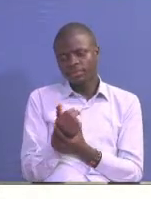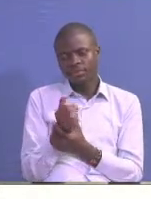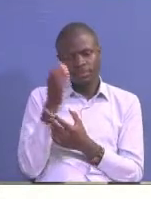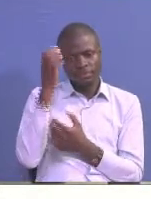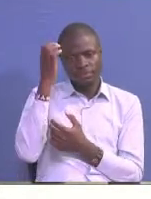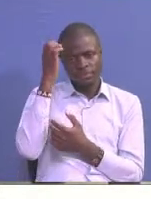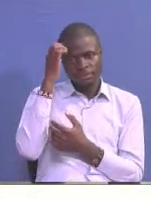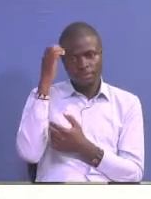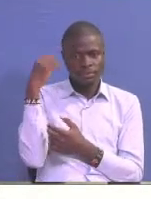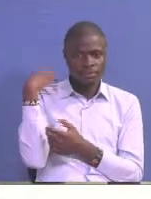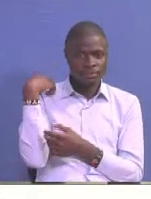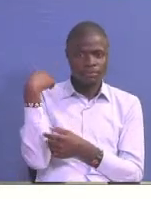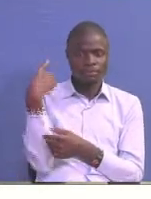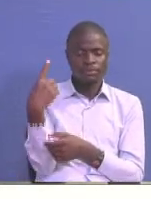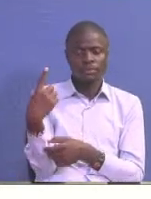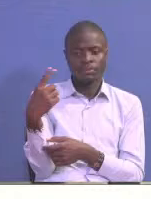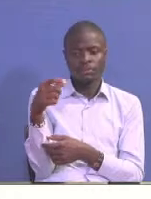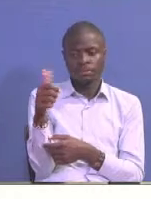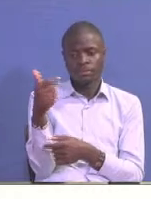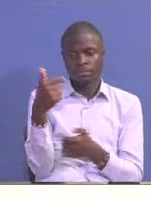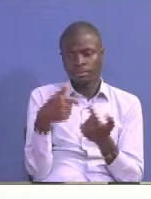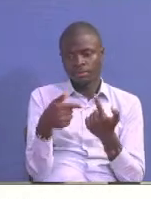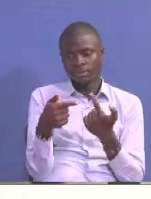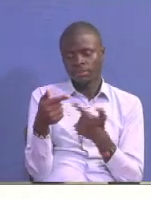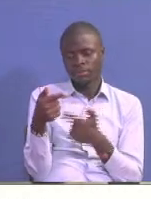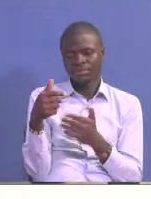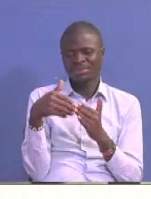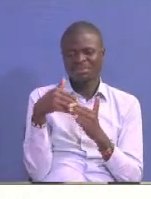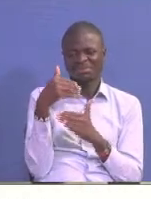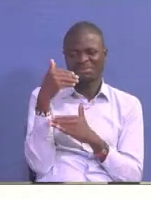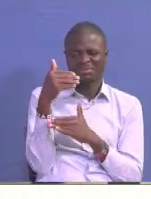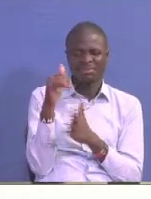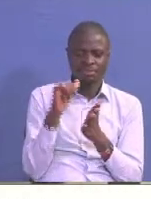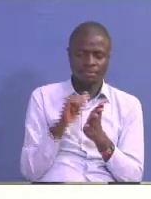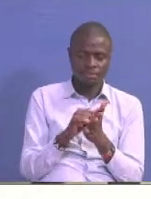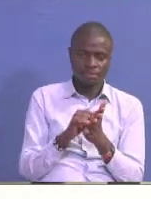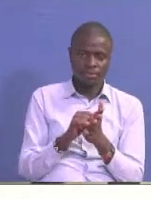Education is number one, others come after that.